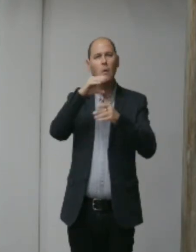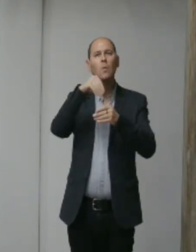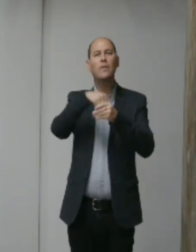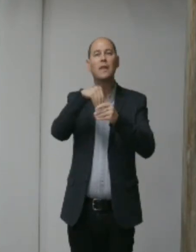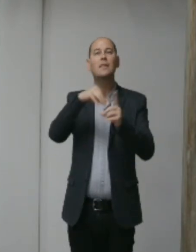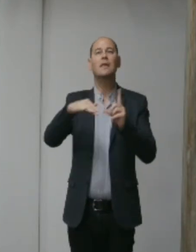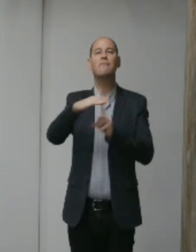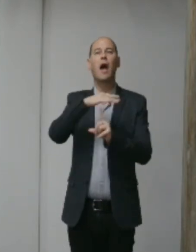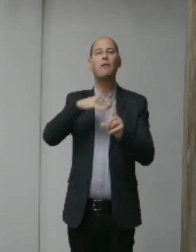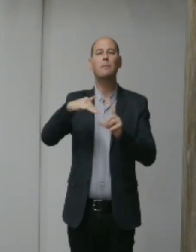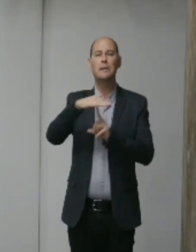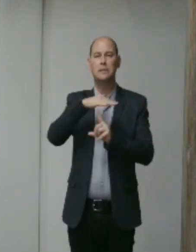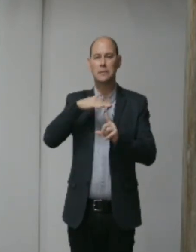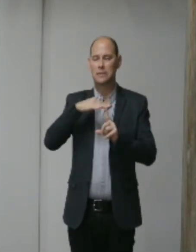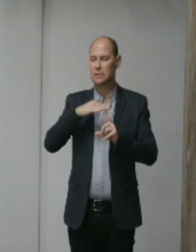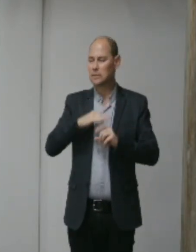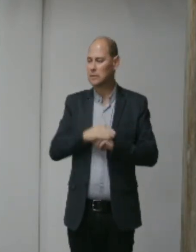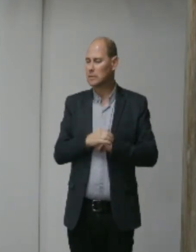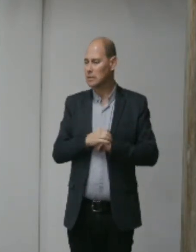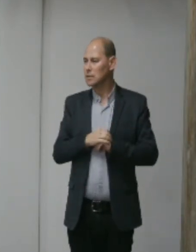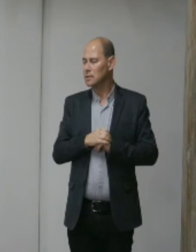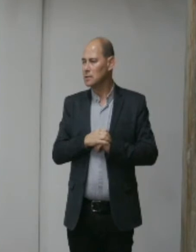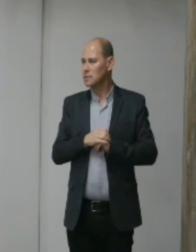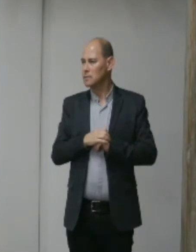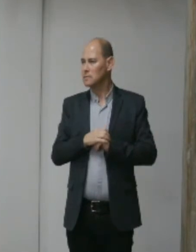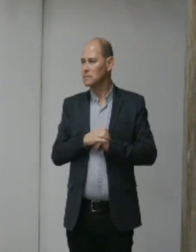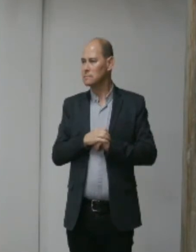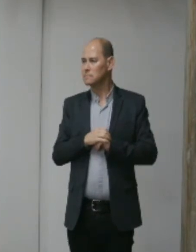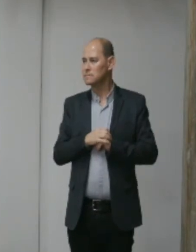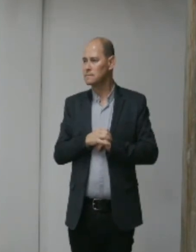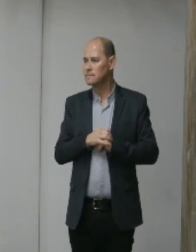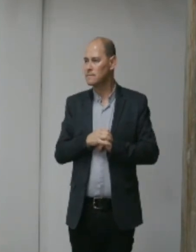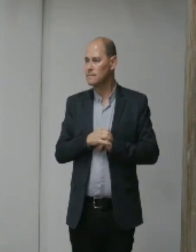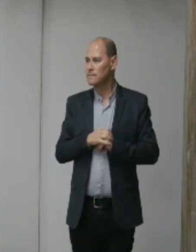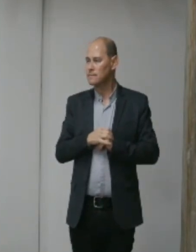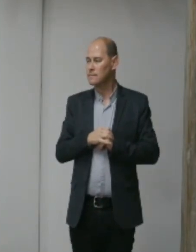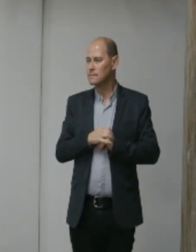that actually also capture a lot of the